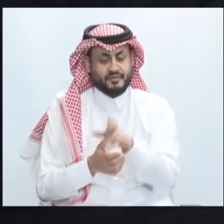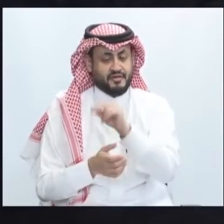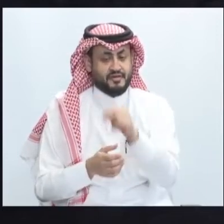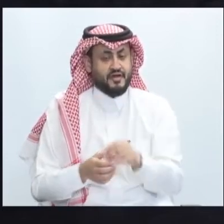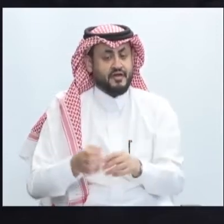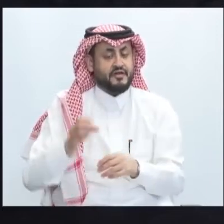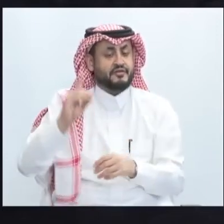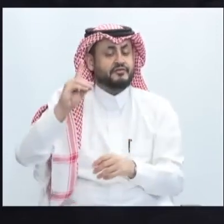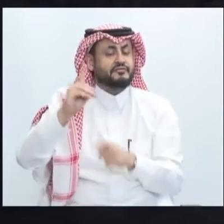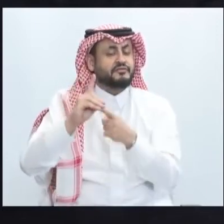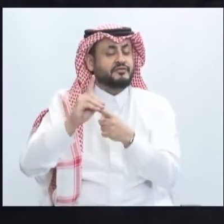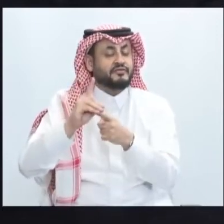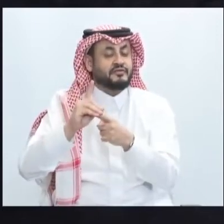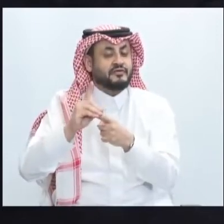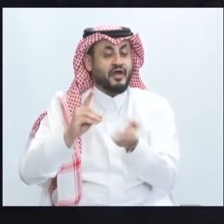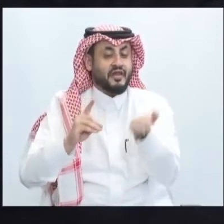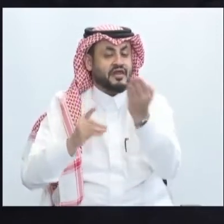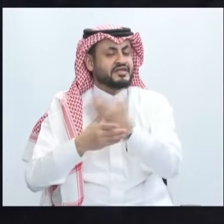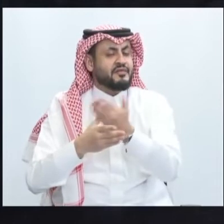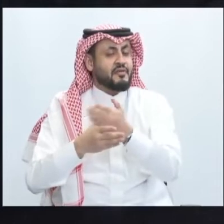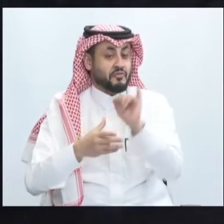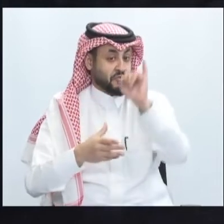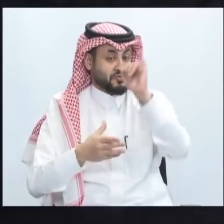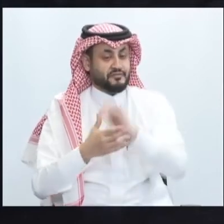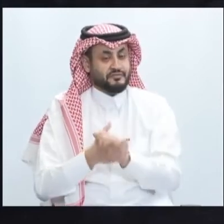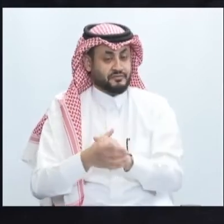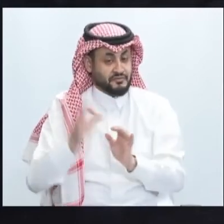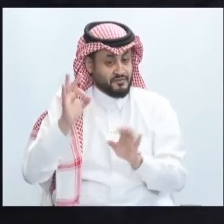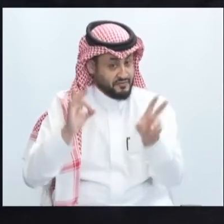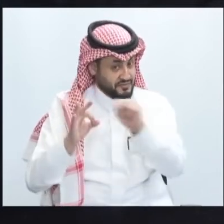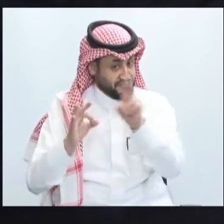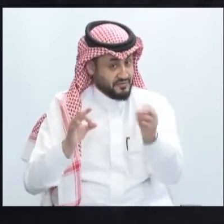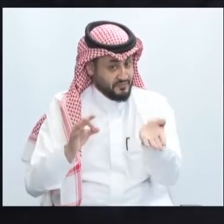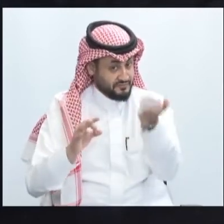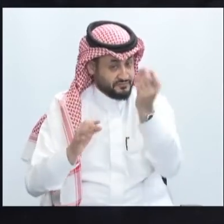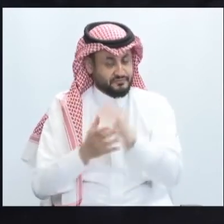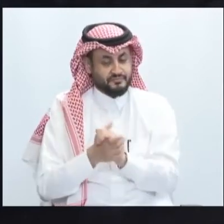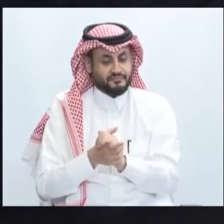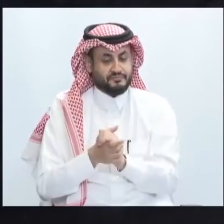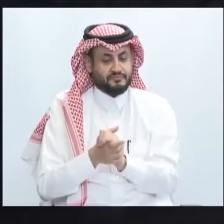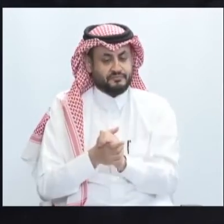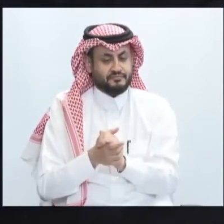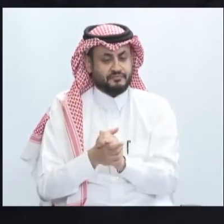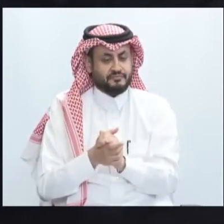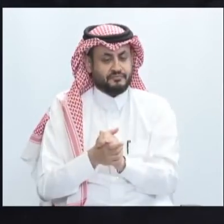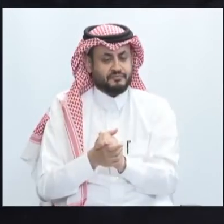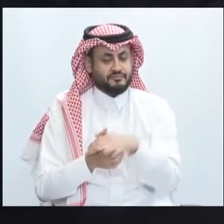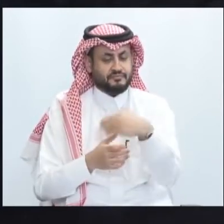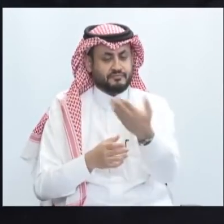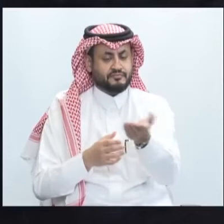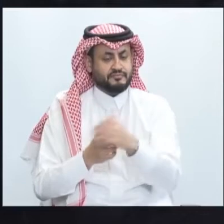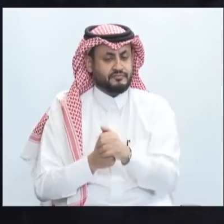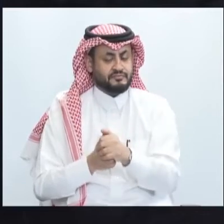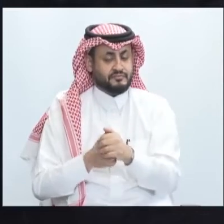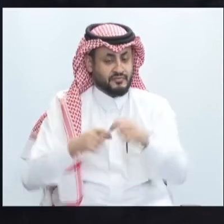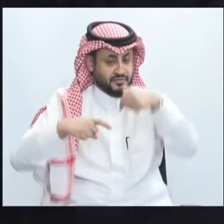I say D, you will stand up. If I say F, you will stand up. Excellent. Okay, what about